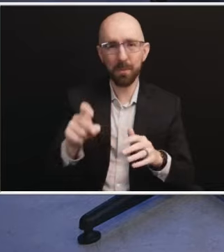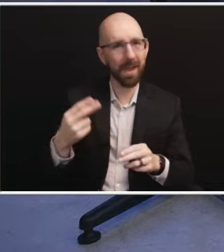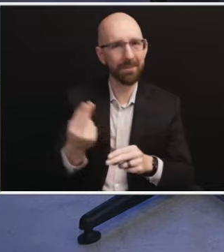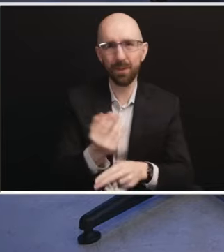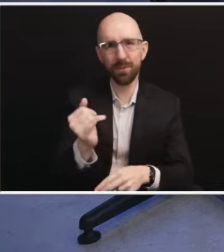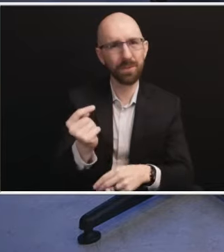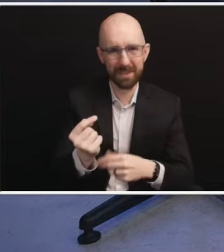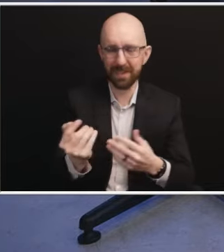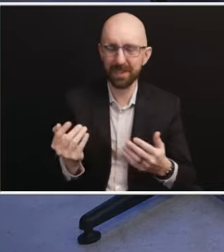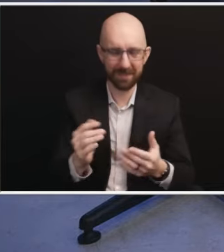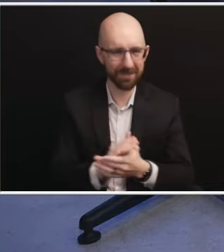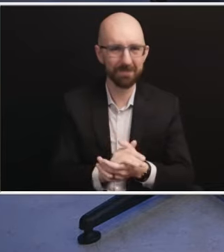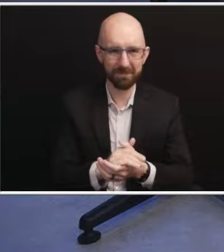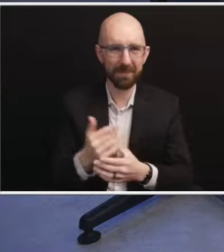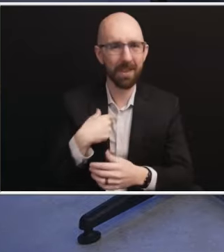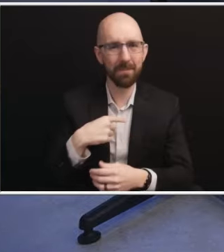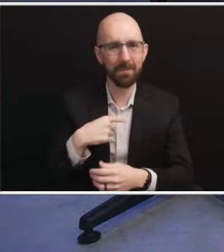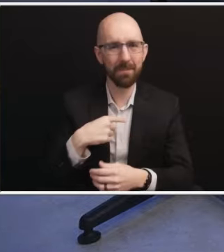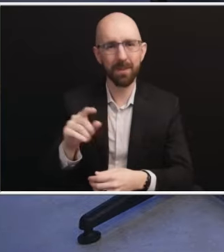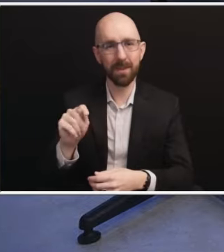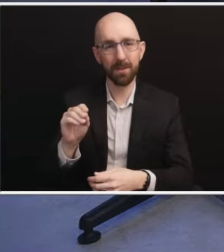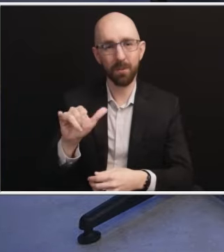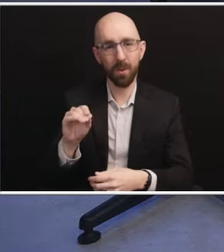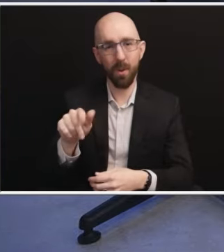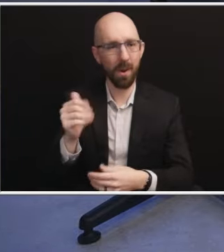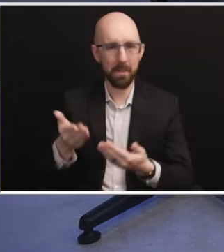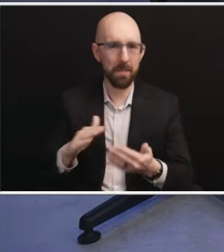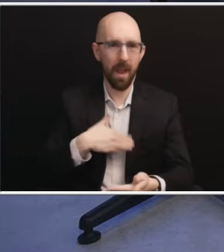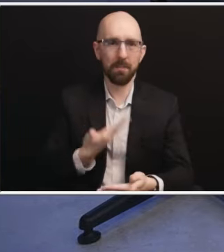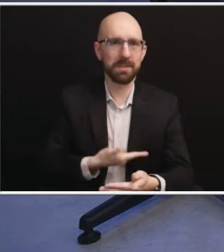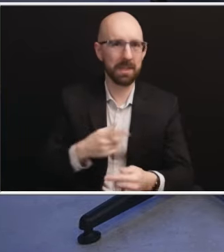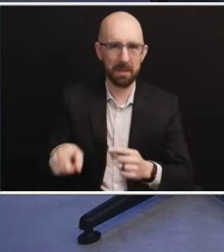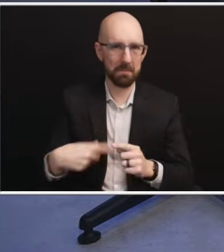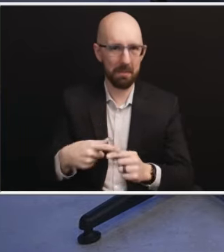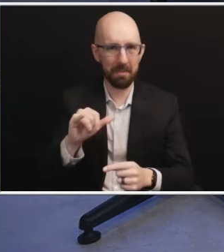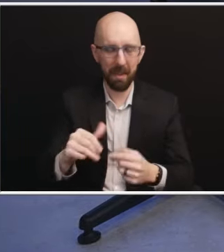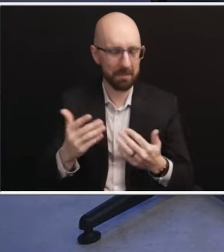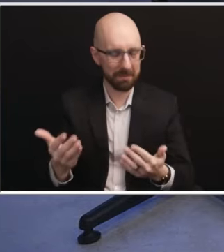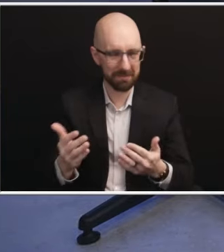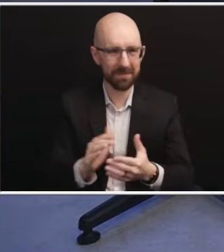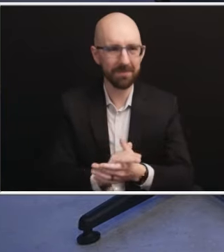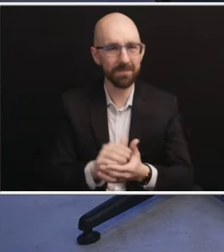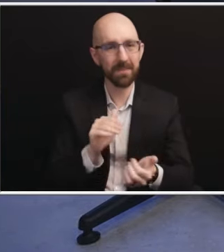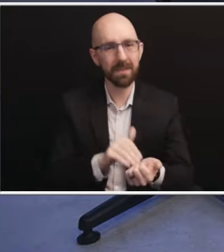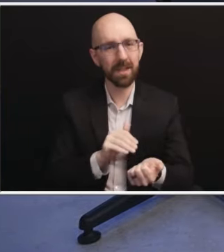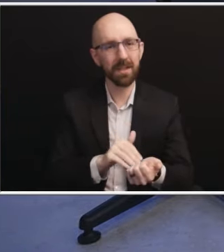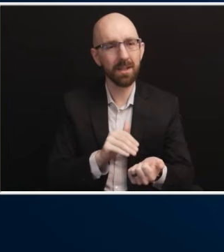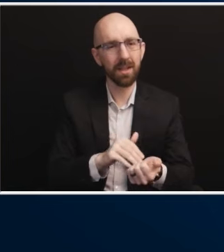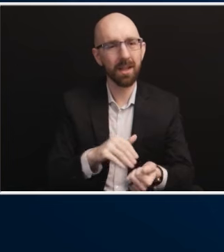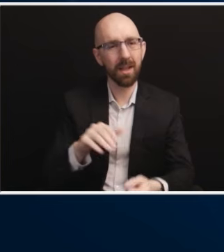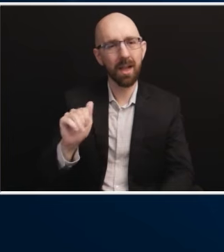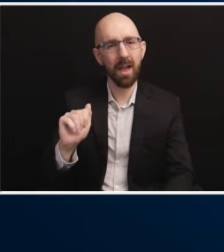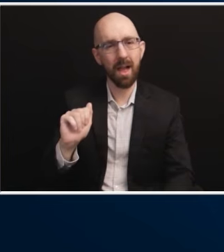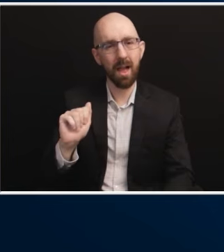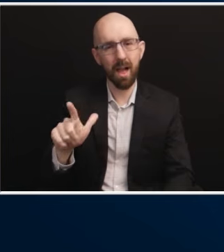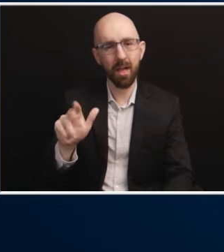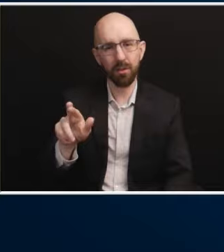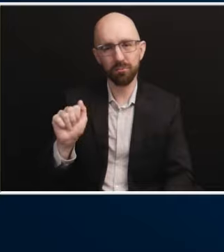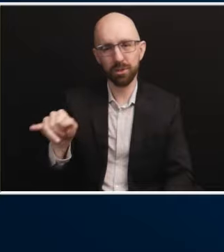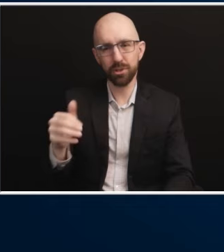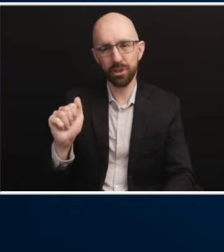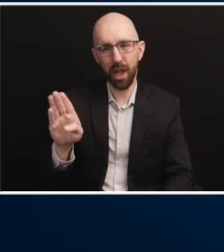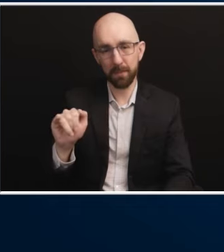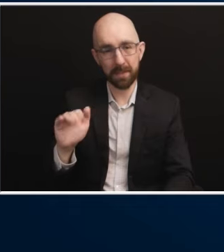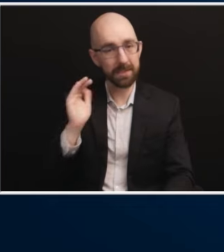know if Toyota's going to be upset. They might be upset about that. Who knows? Dr. Akavan and Dr. Al-Rajabi, it feels like we've cracked the code on fighting